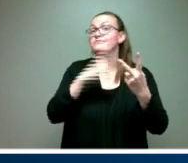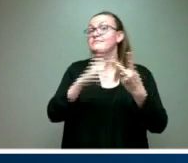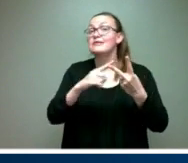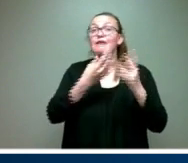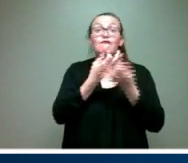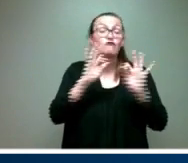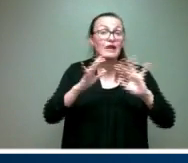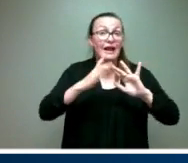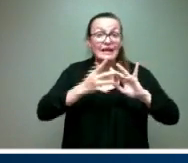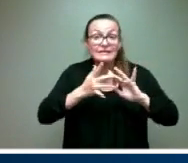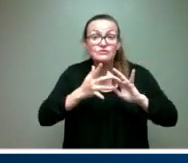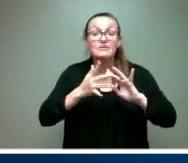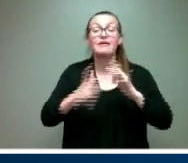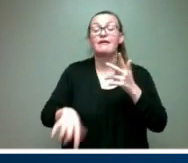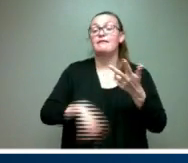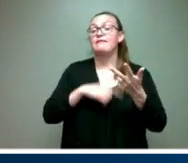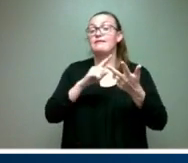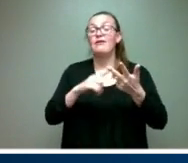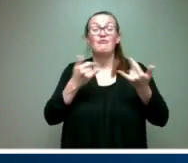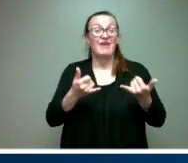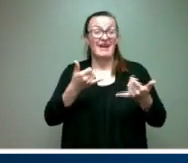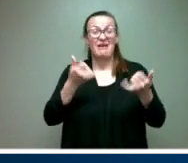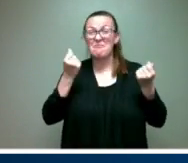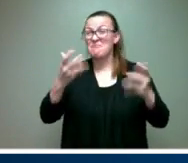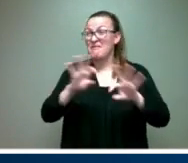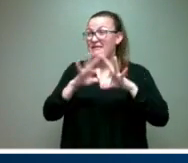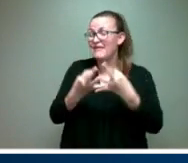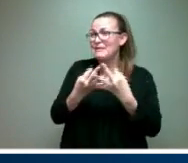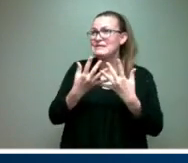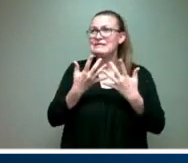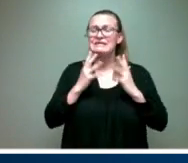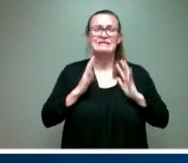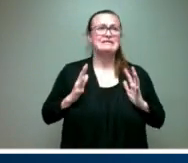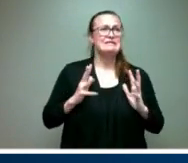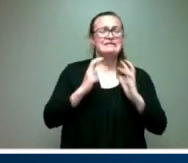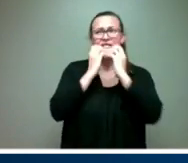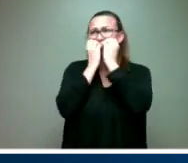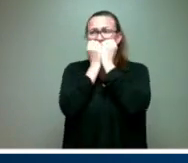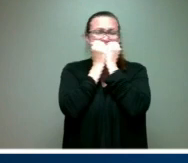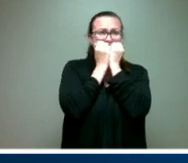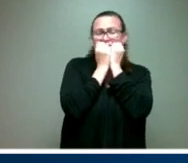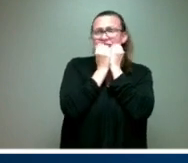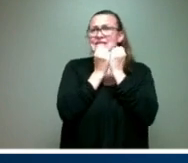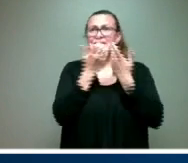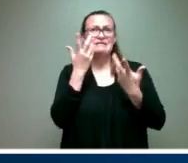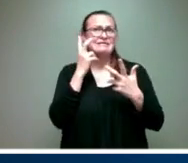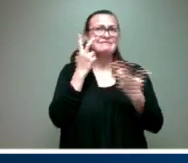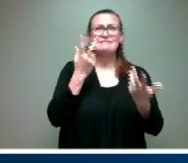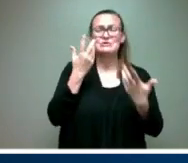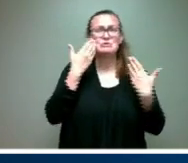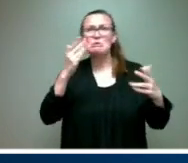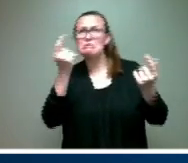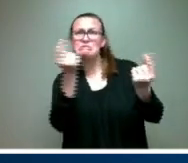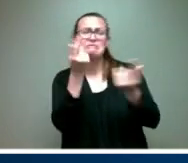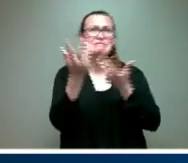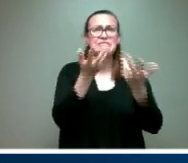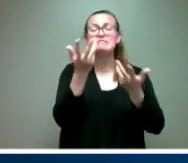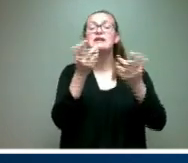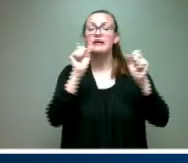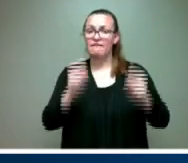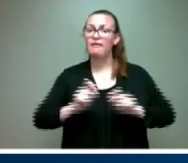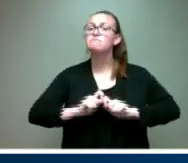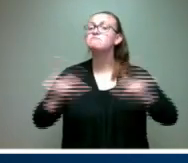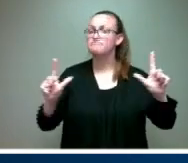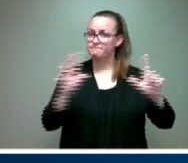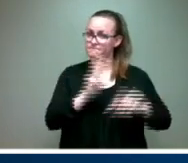periods that our families are going through right now. All you have to do is go to that website, and we're leveraging our local